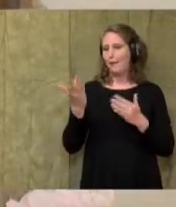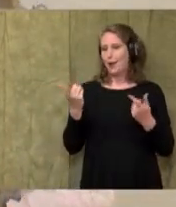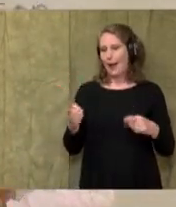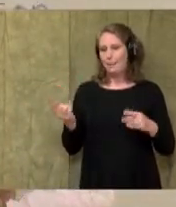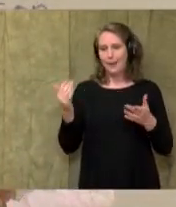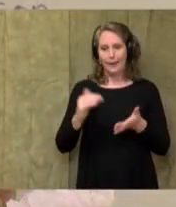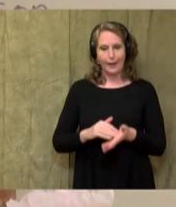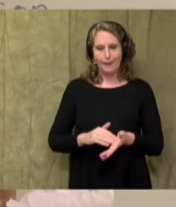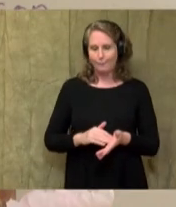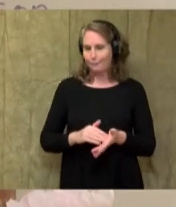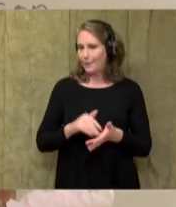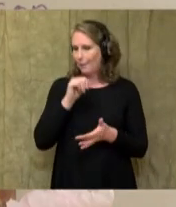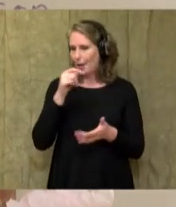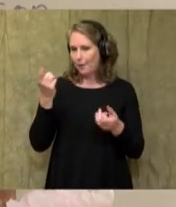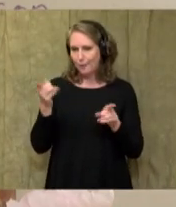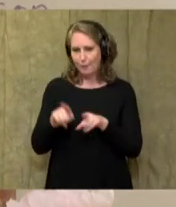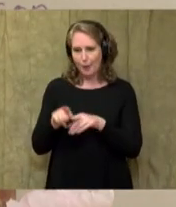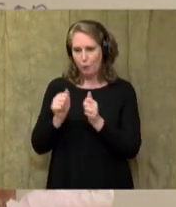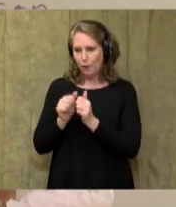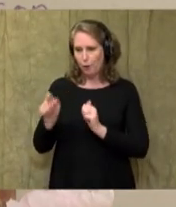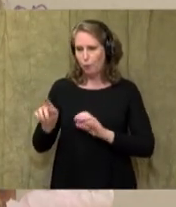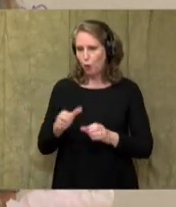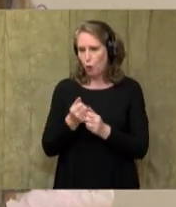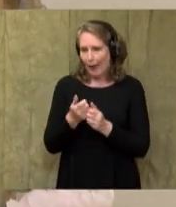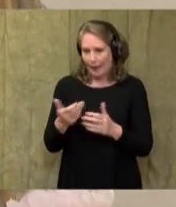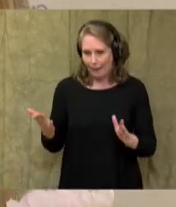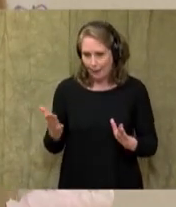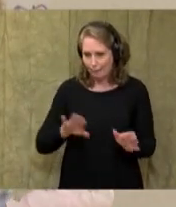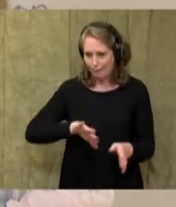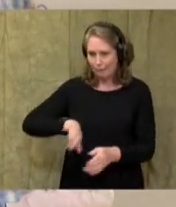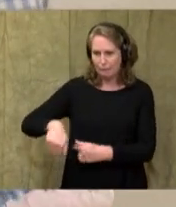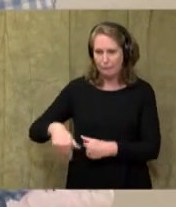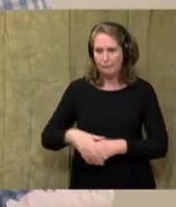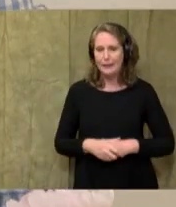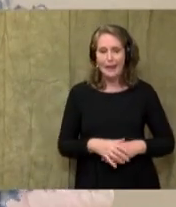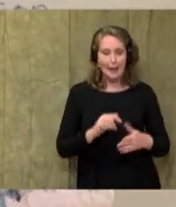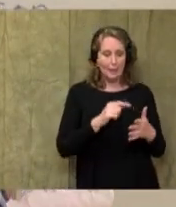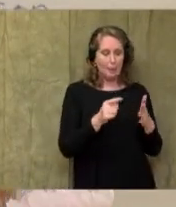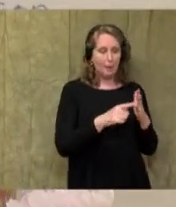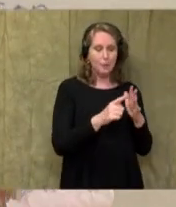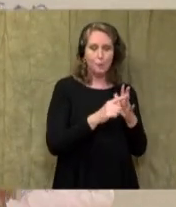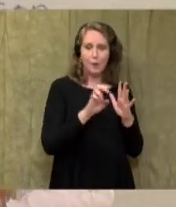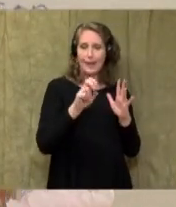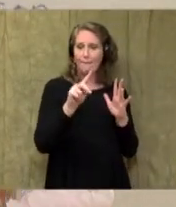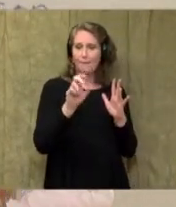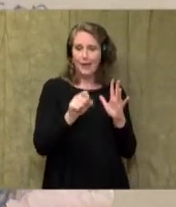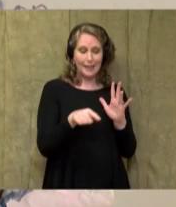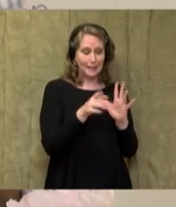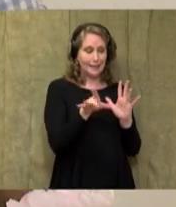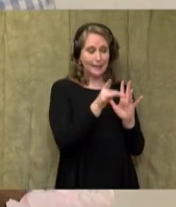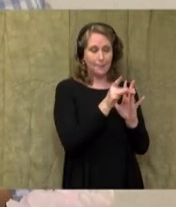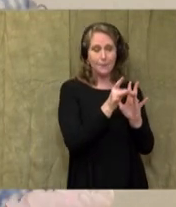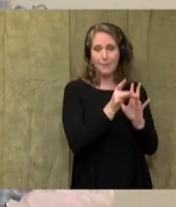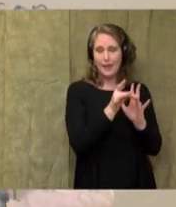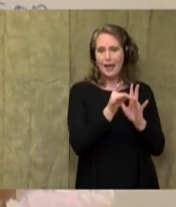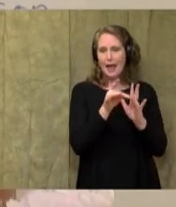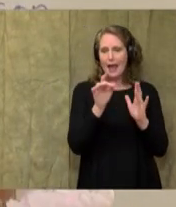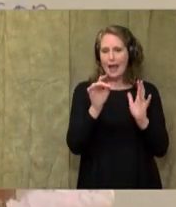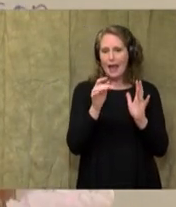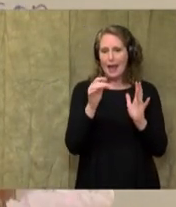again. All right, so those were our events. And remember, we got to be thinking about